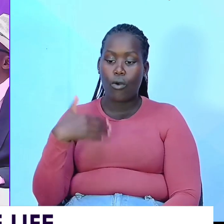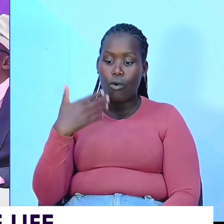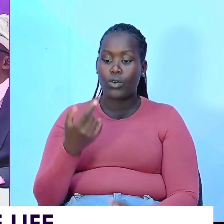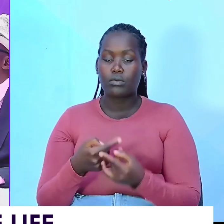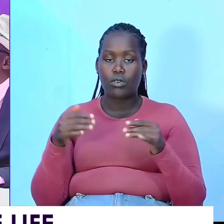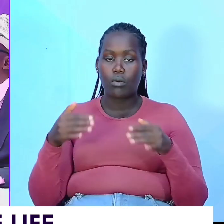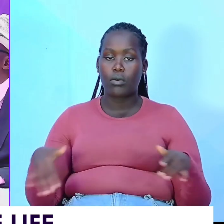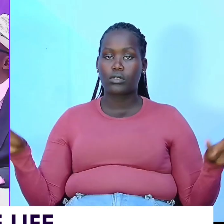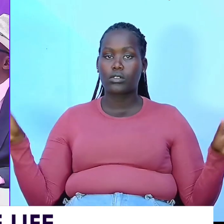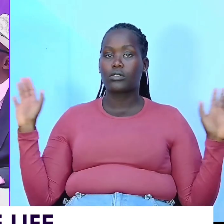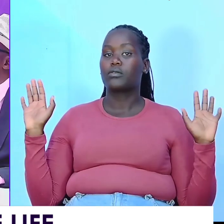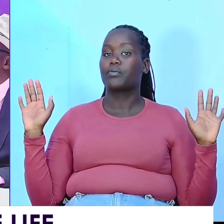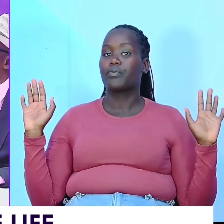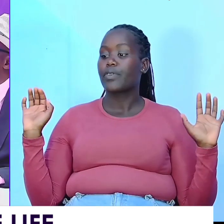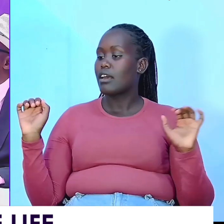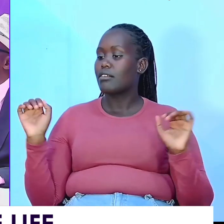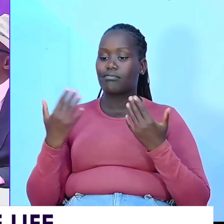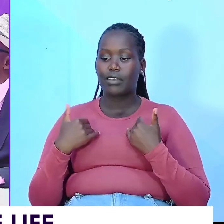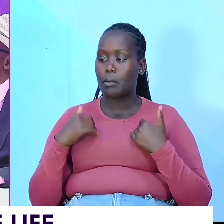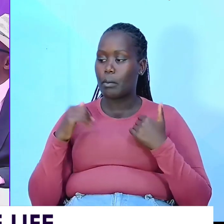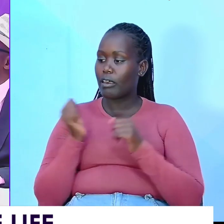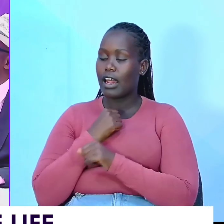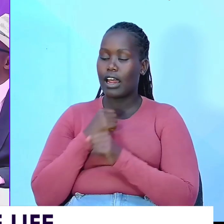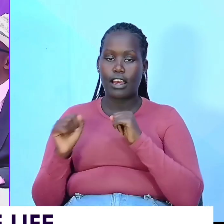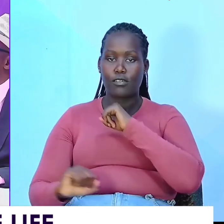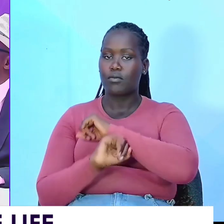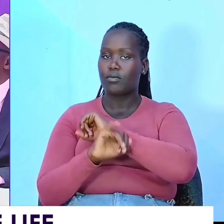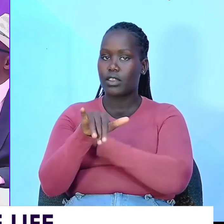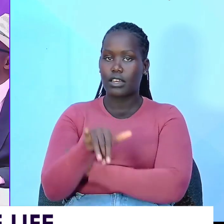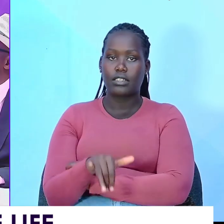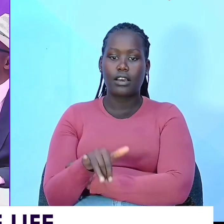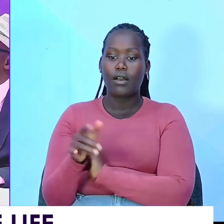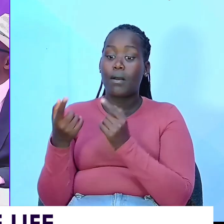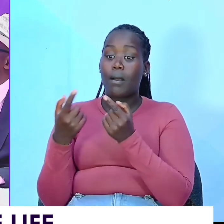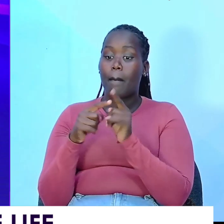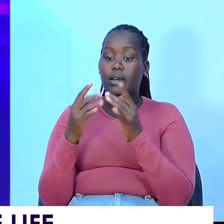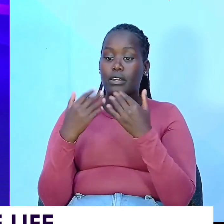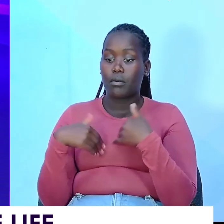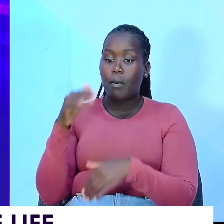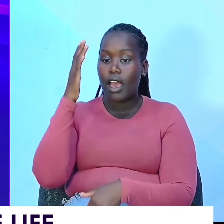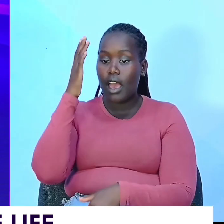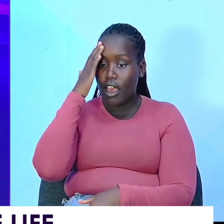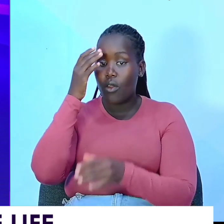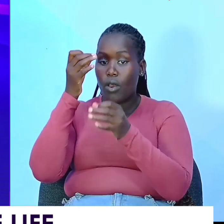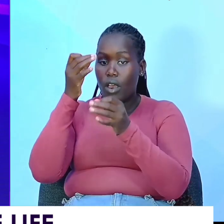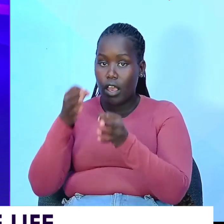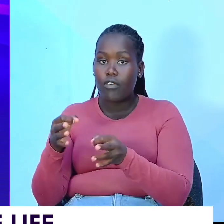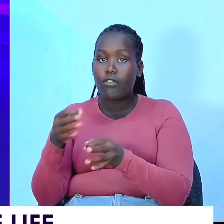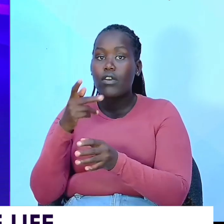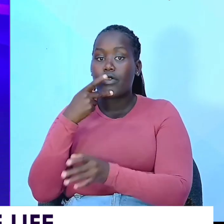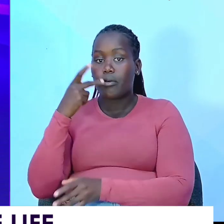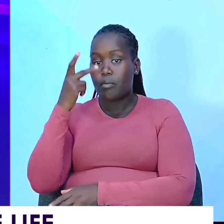I wouldn't support that, right, personally. But I know if the parent is a responsible parent and they are pushed